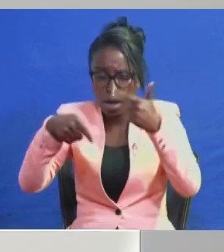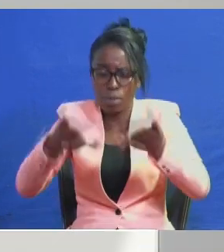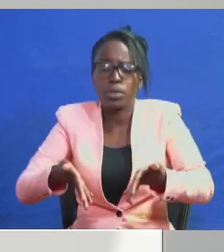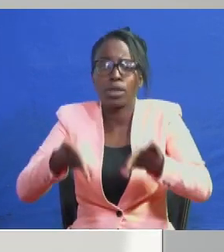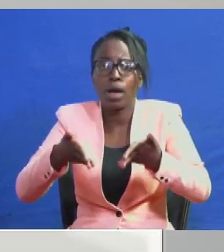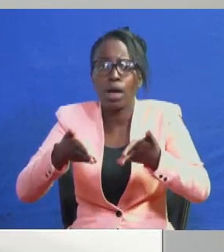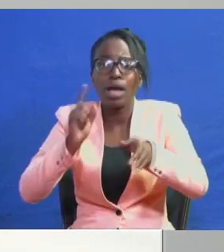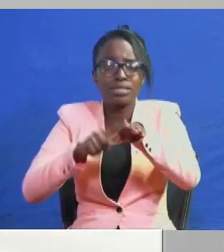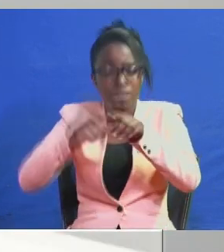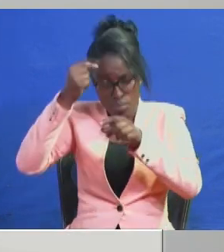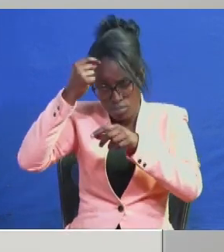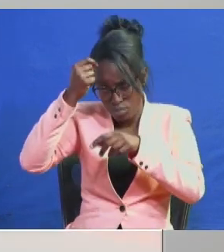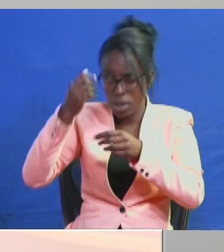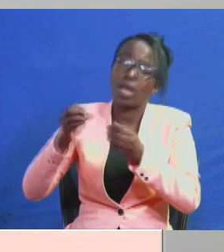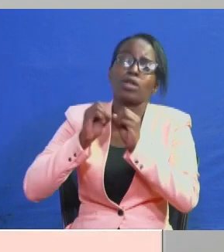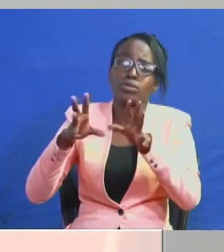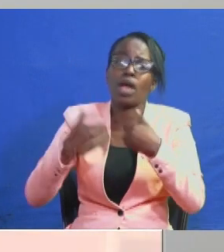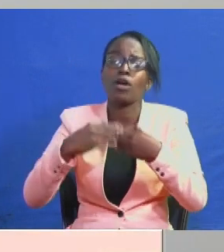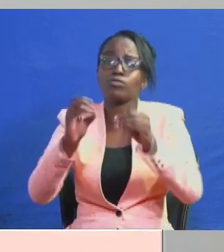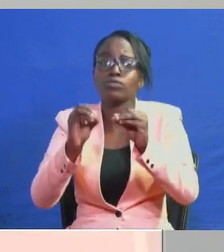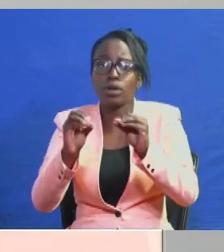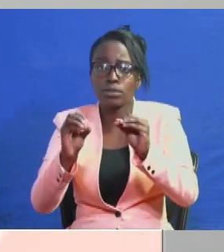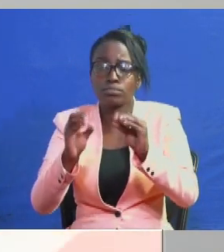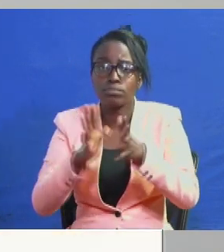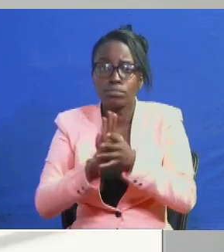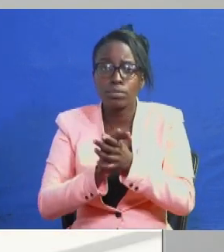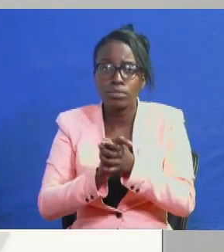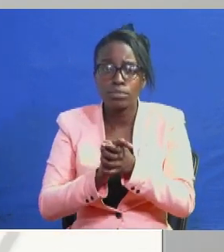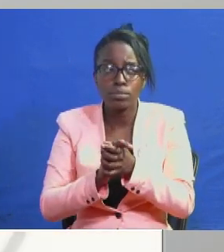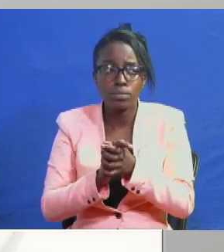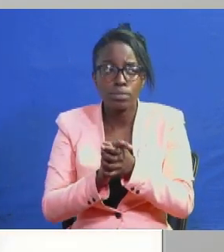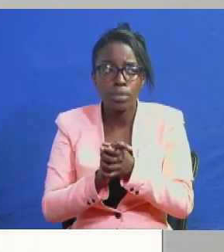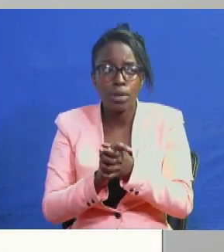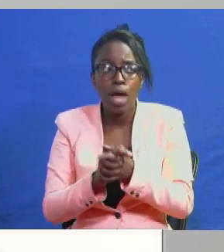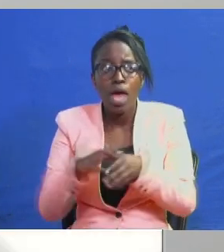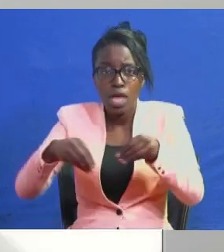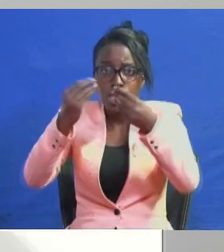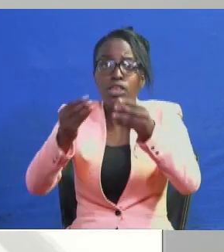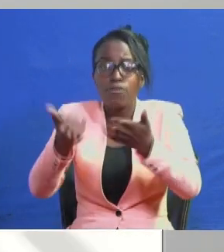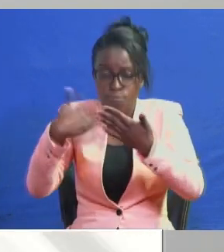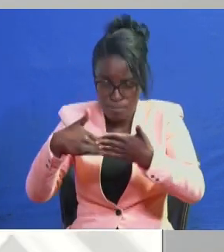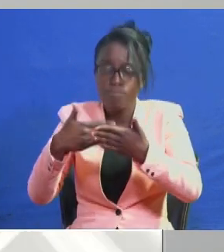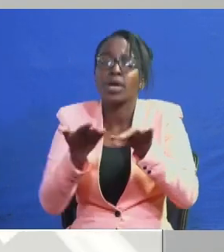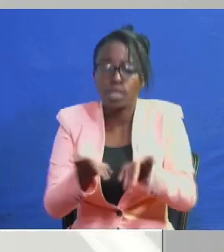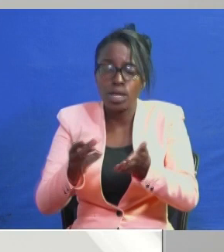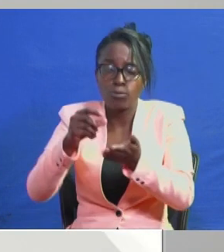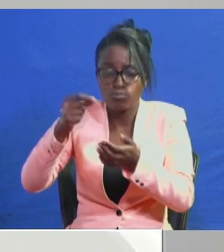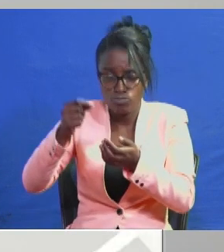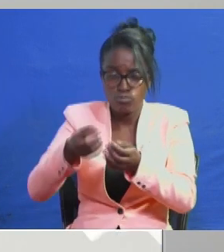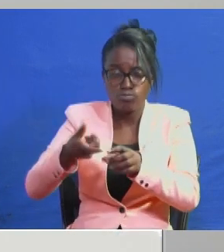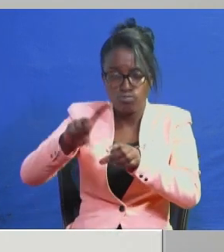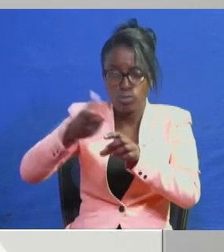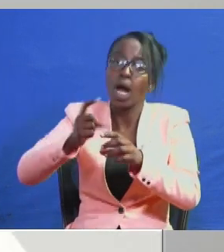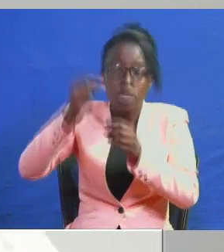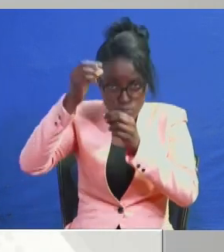extensive hair loss, it's scarring. The only modality that would have given you back your hair is transplant. But again, the disease